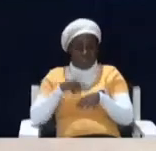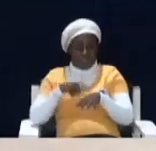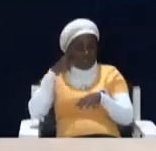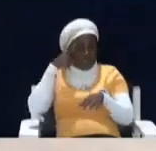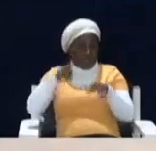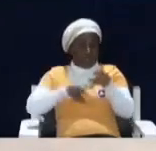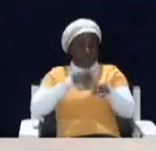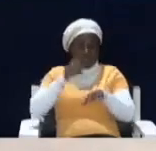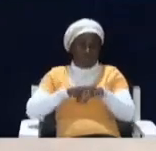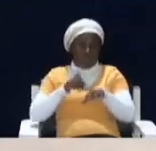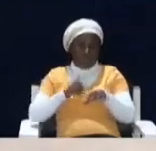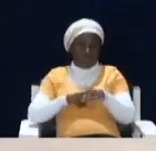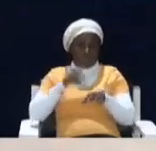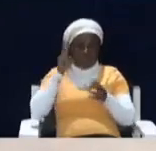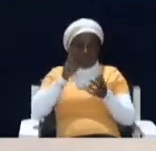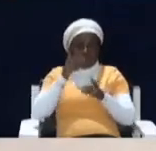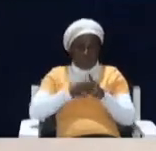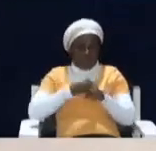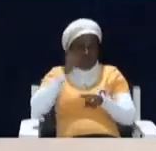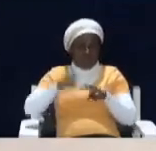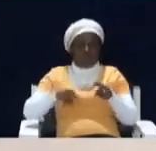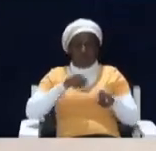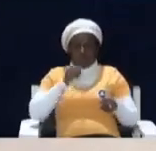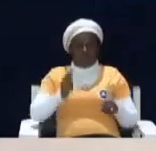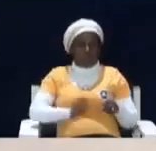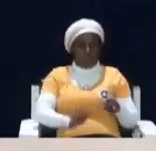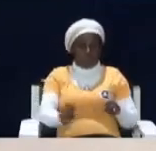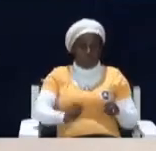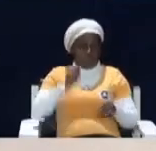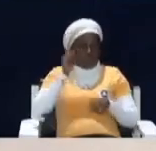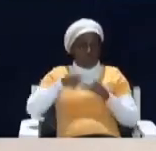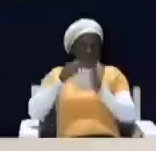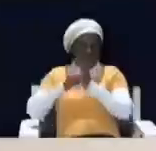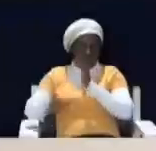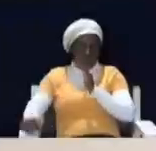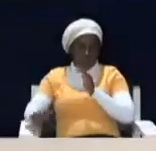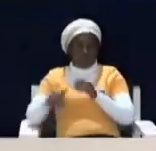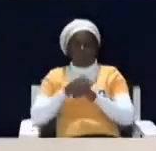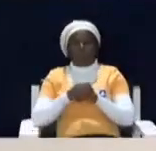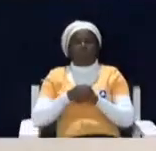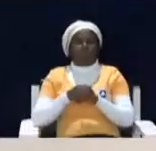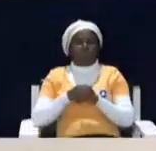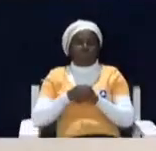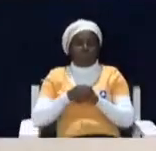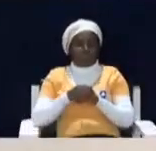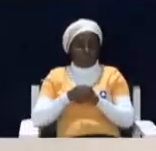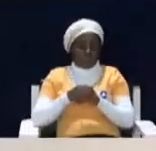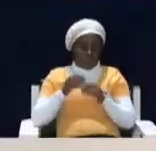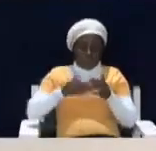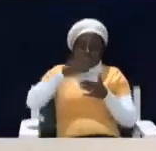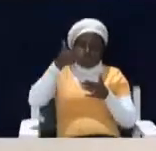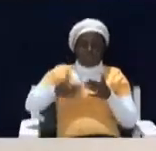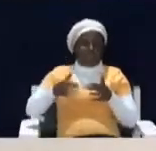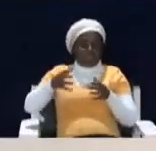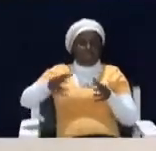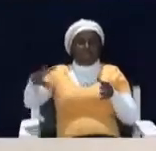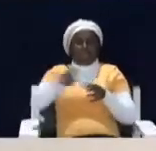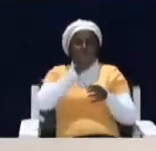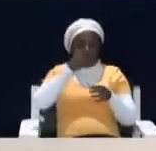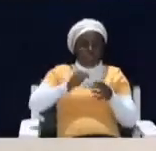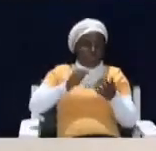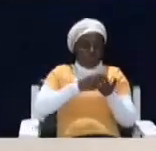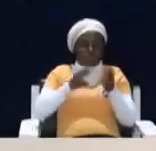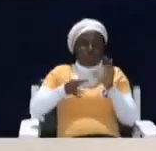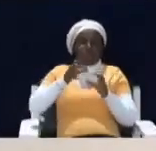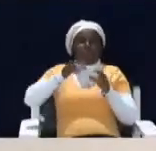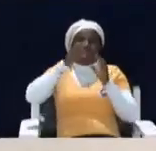like 2 months, I could not ease myself and I could not defecate. The night she brought the Holy Communion, we